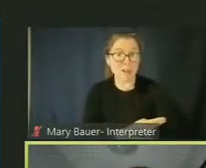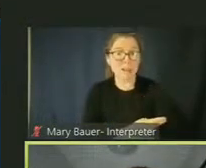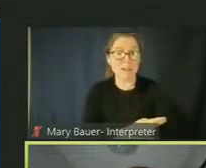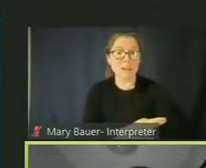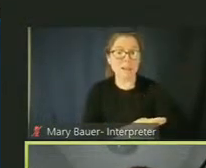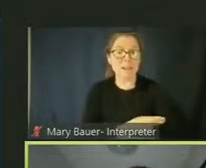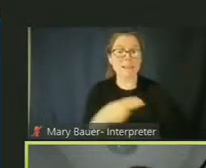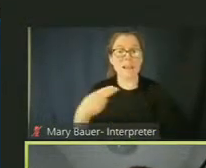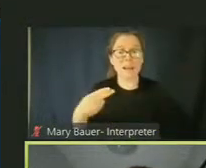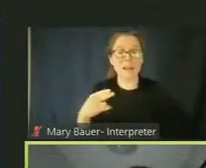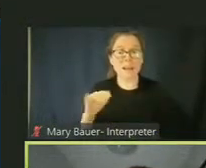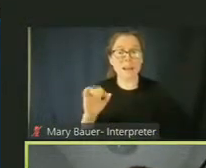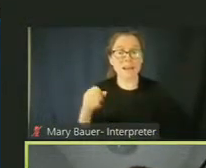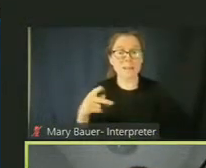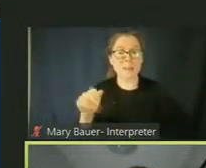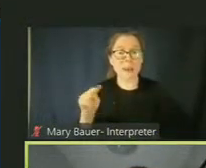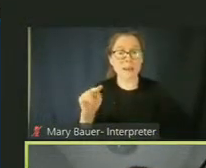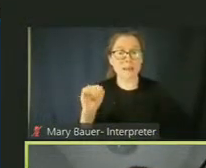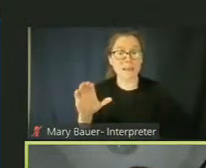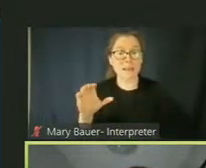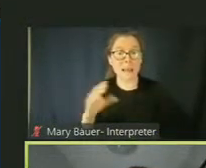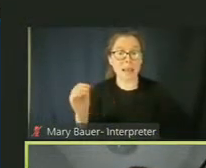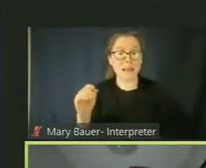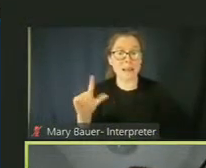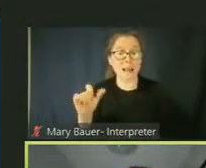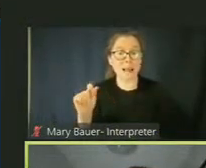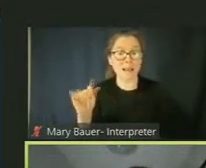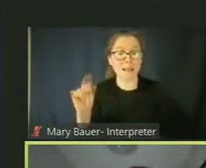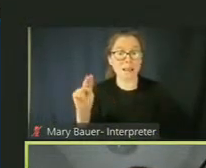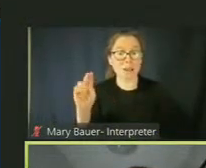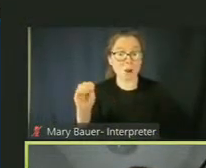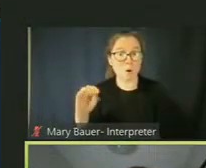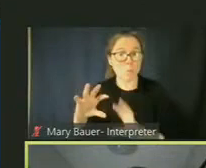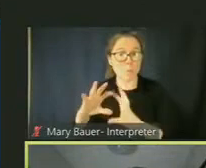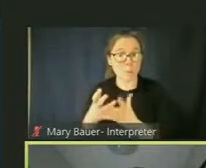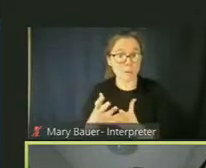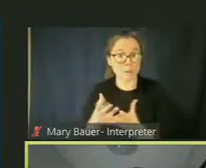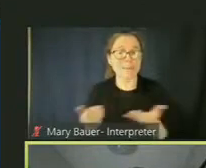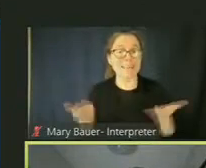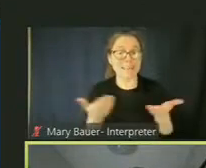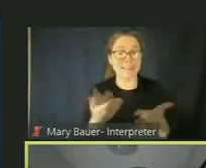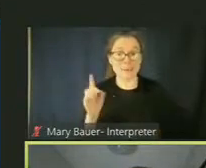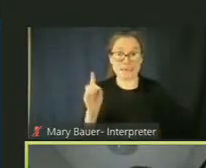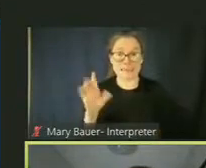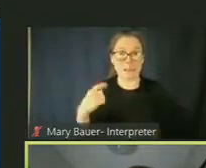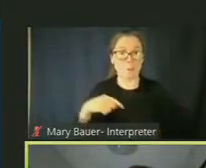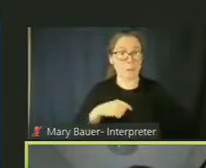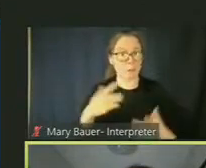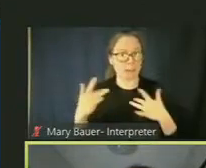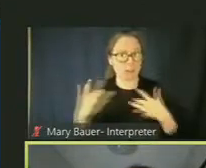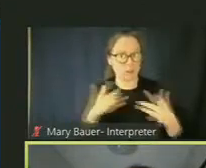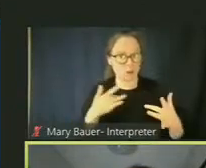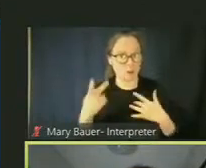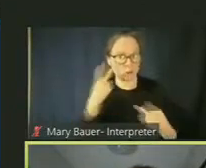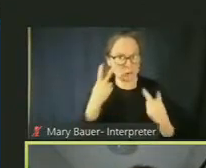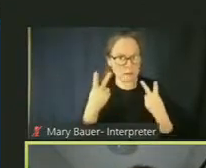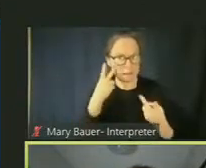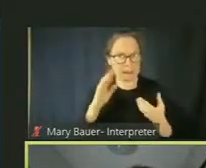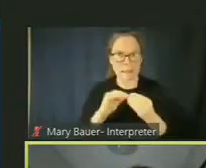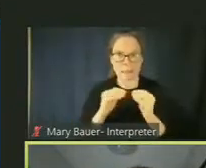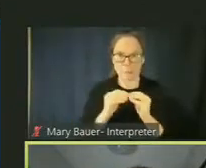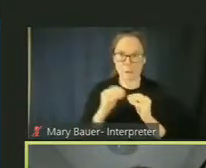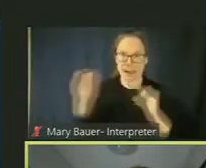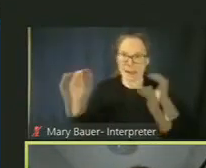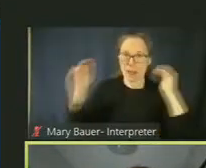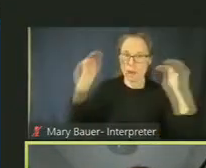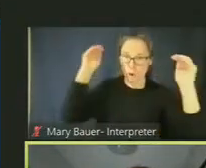our Hispanic and Latino populations. I will say that in Washington, D.C., we were concerned about these numbers that were seen in the adult